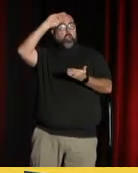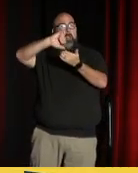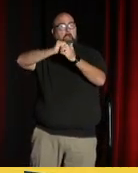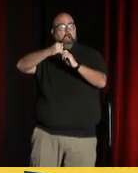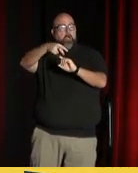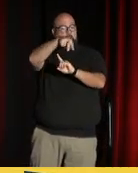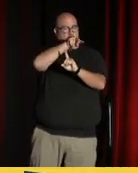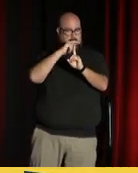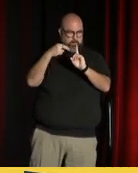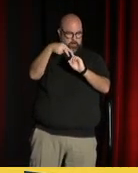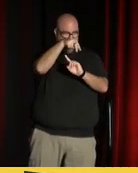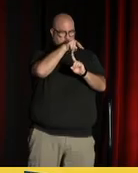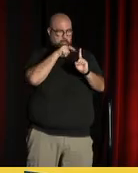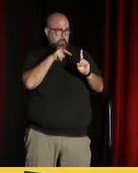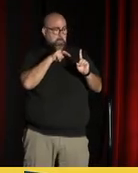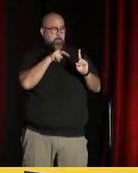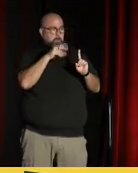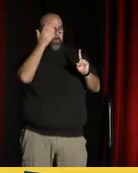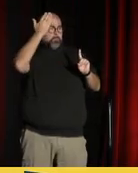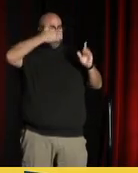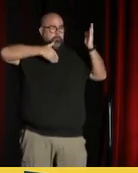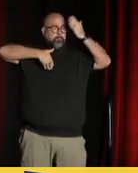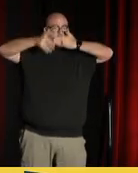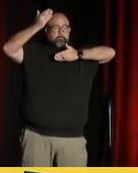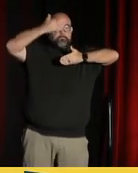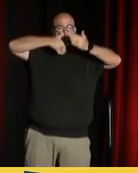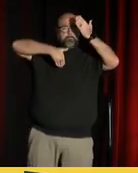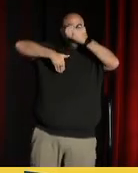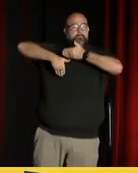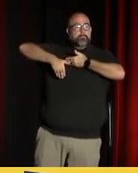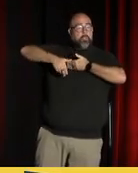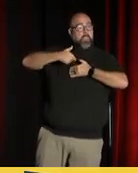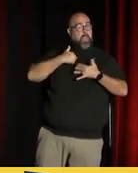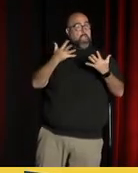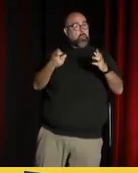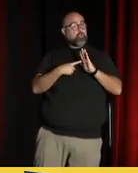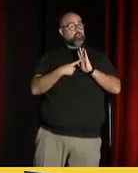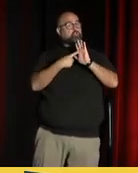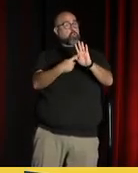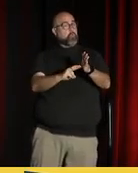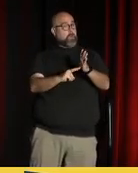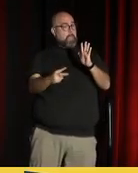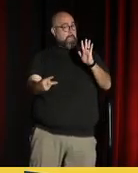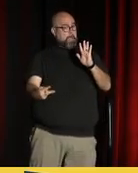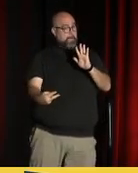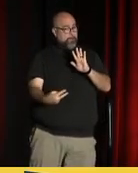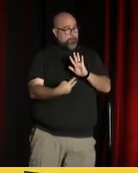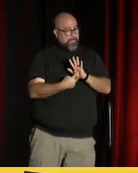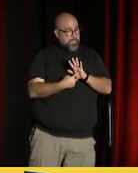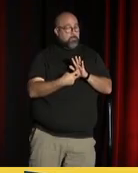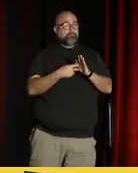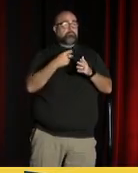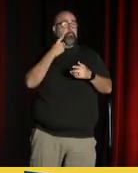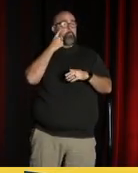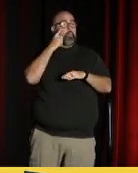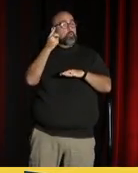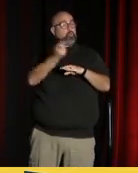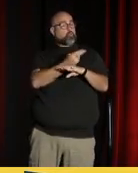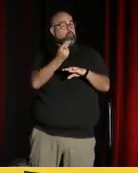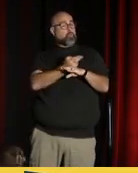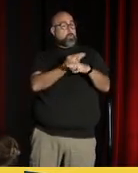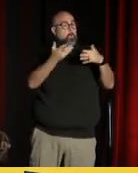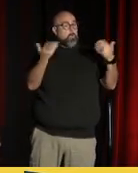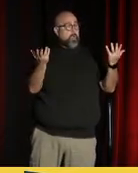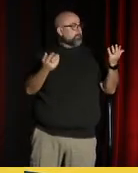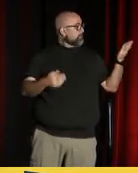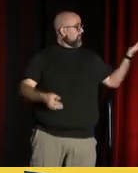perceive things and how we don't perceive things. And I'd like to show you what I mean using